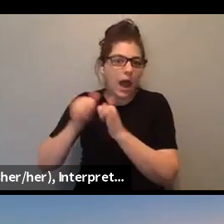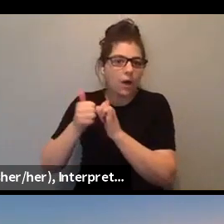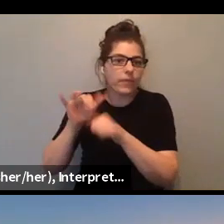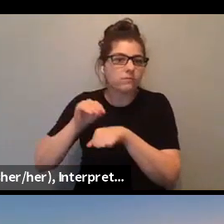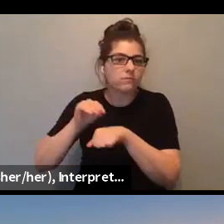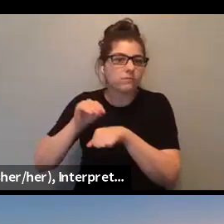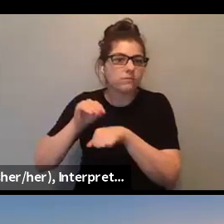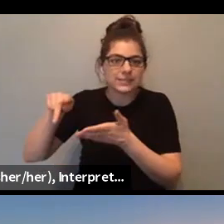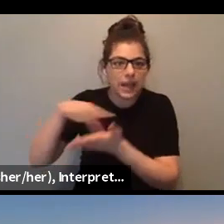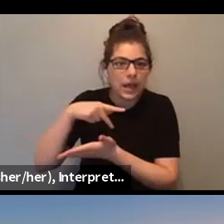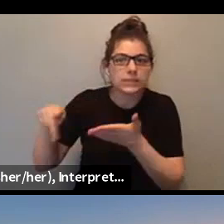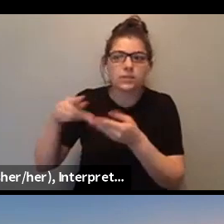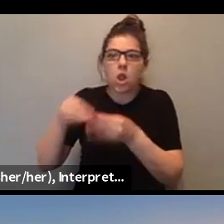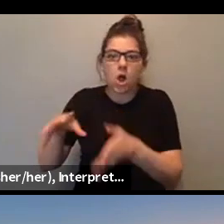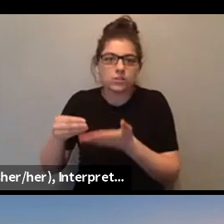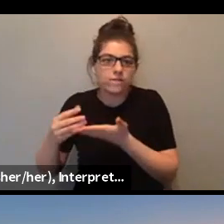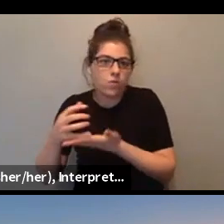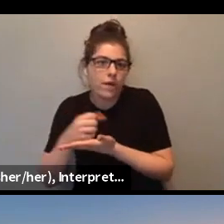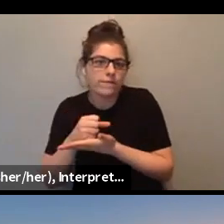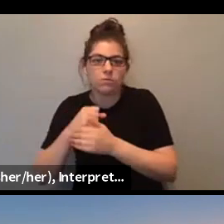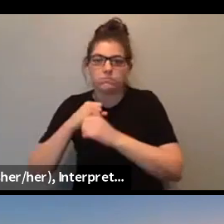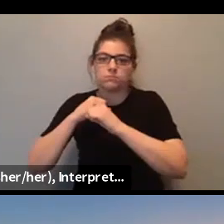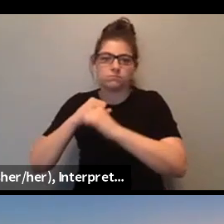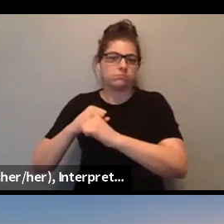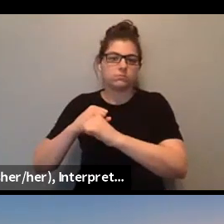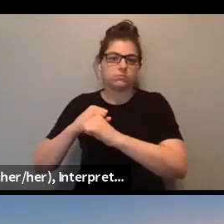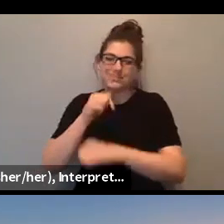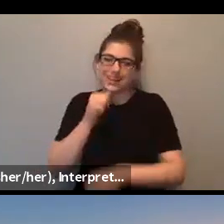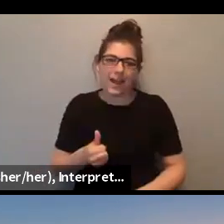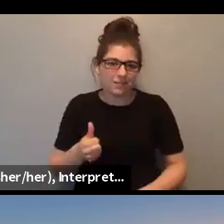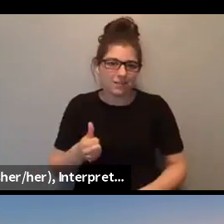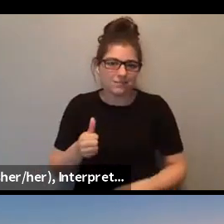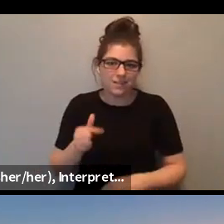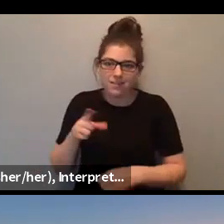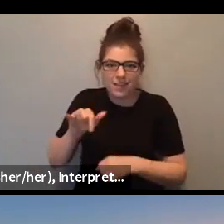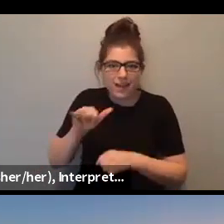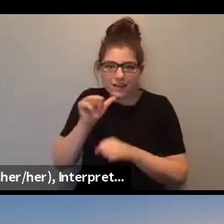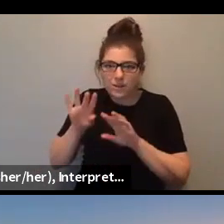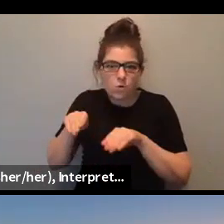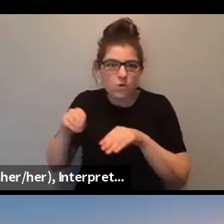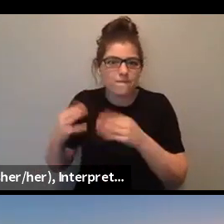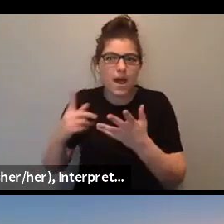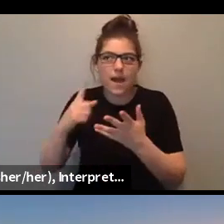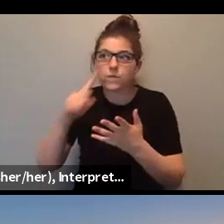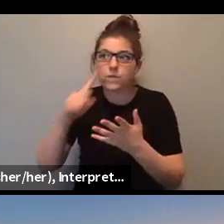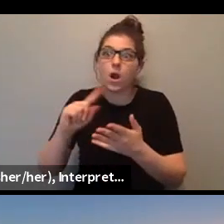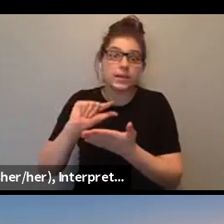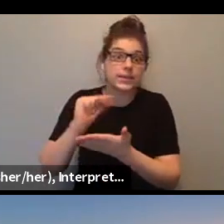of revenue. They don't provide for the guarantee to reschedule.